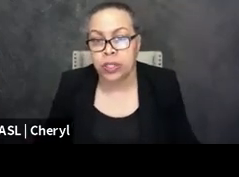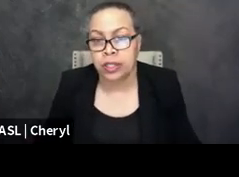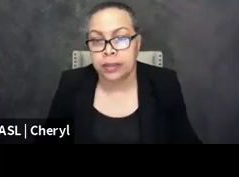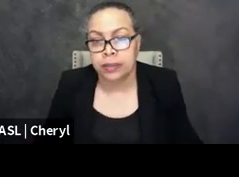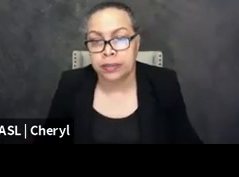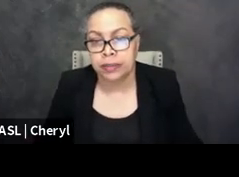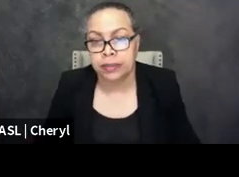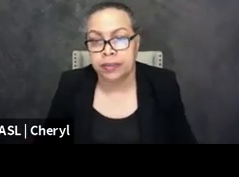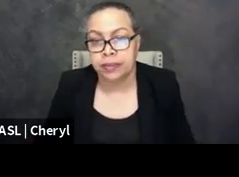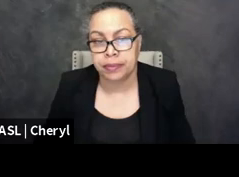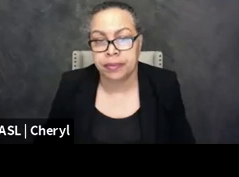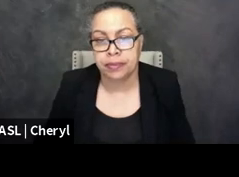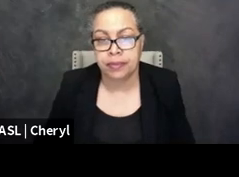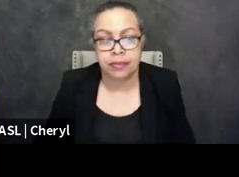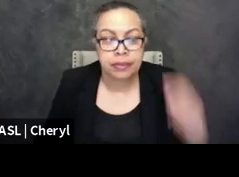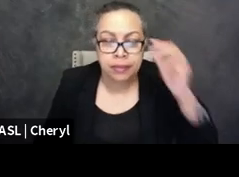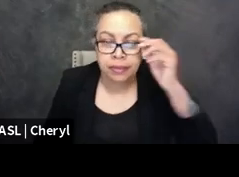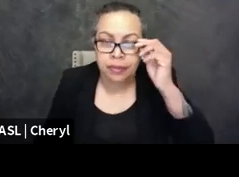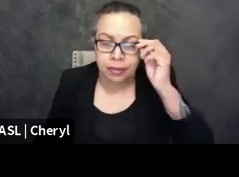hold.